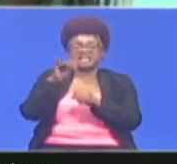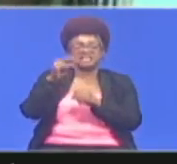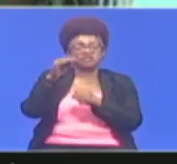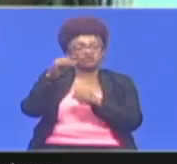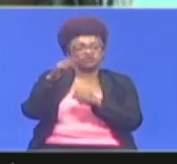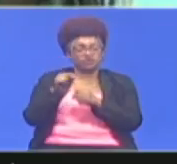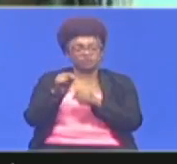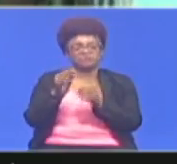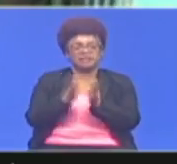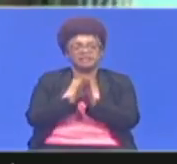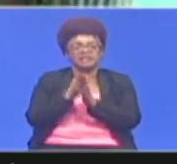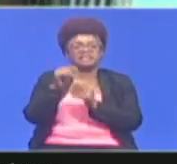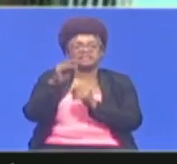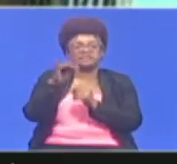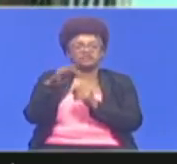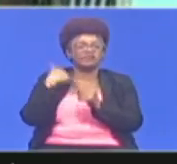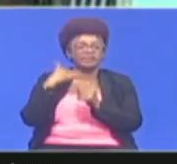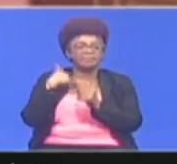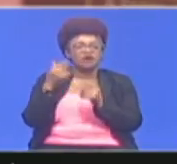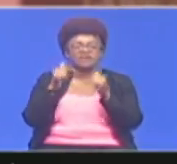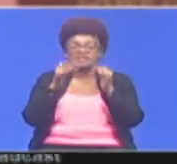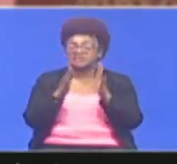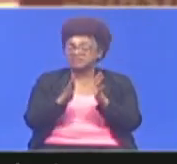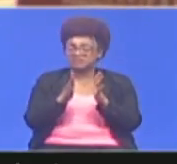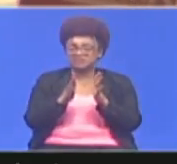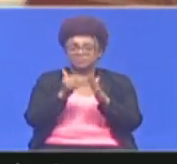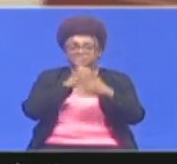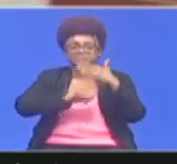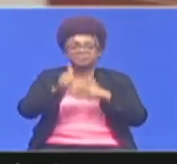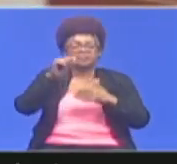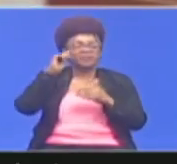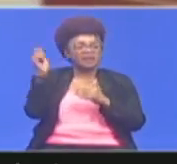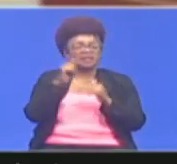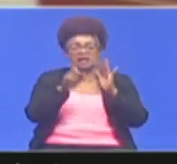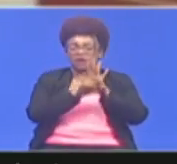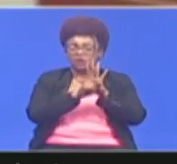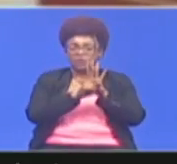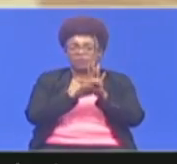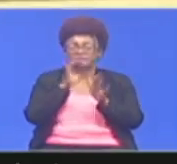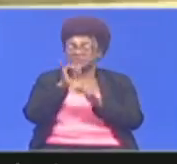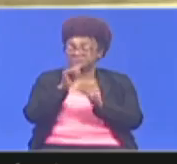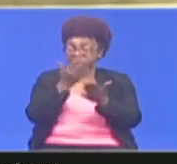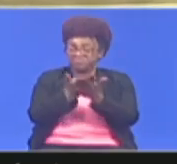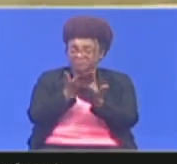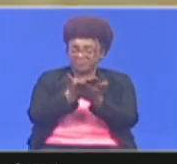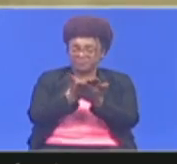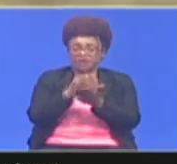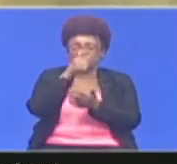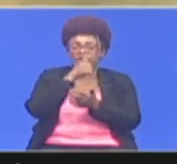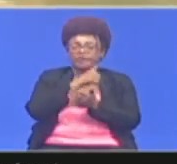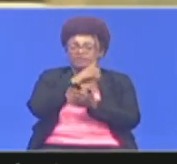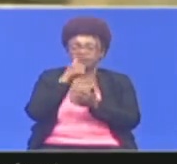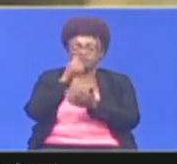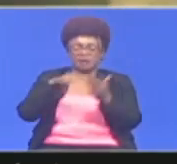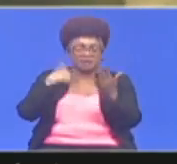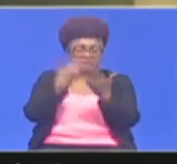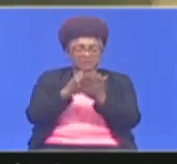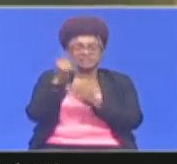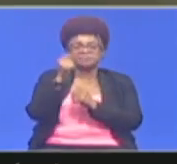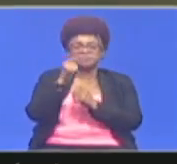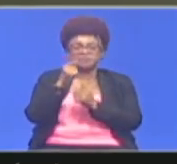and reintegration of criminal offenders. Under the Kenyan law, plea bargain deals are strictly confidential until the testimonies